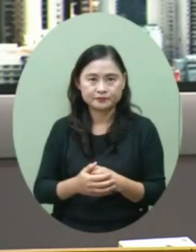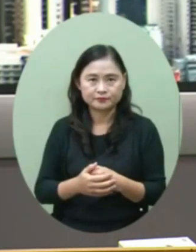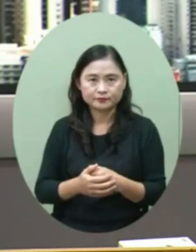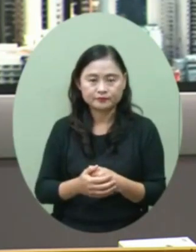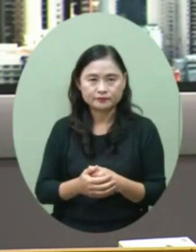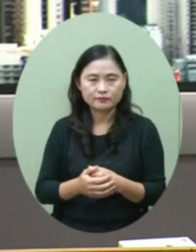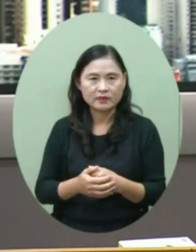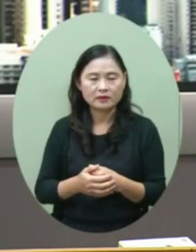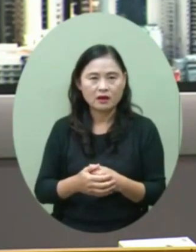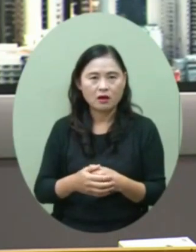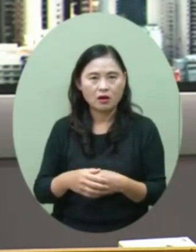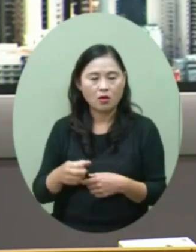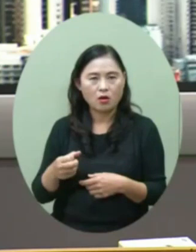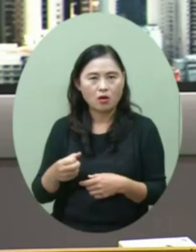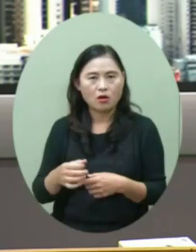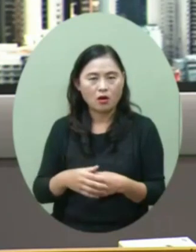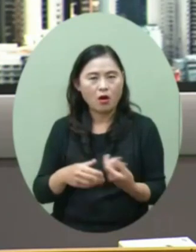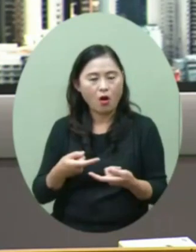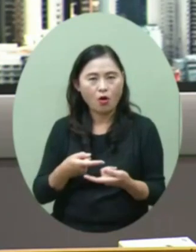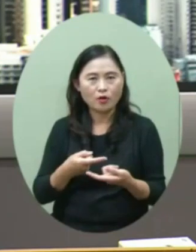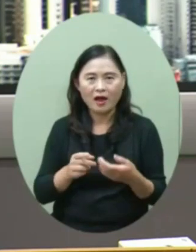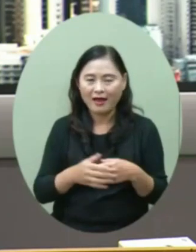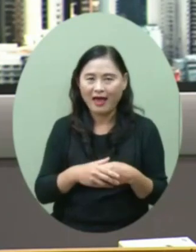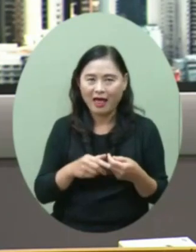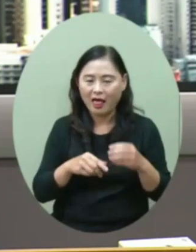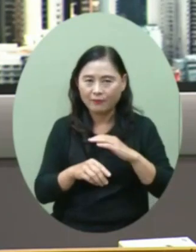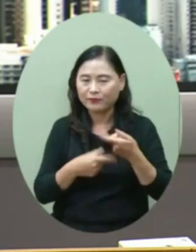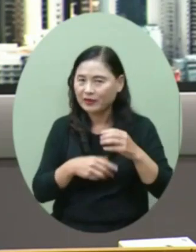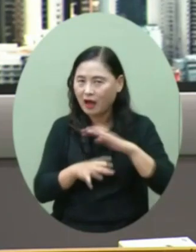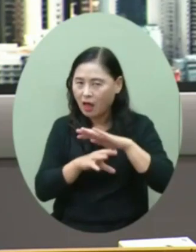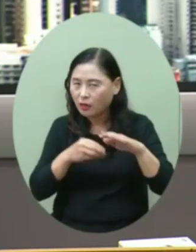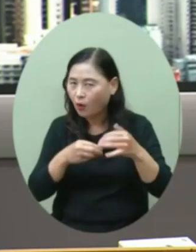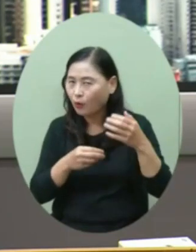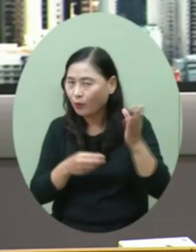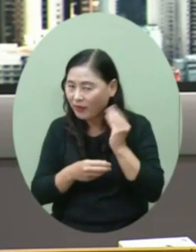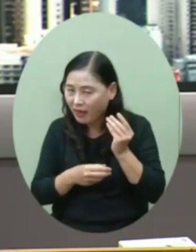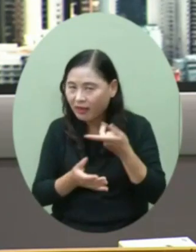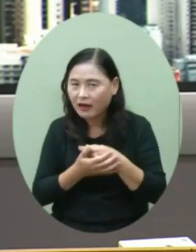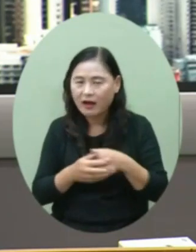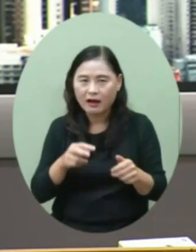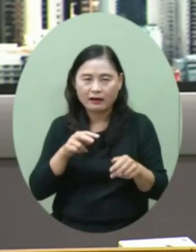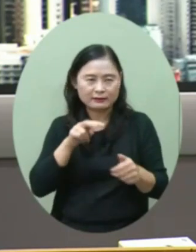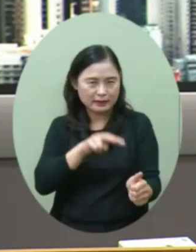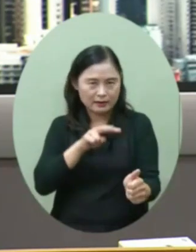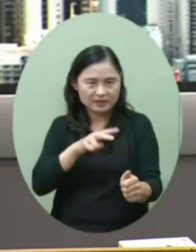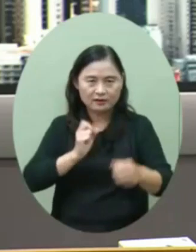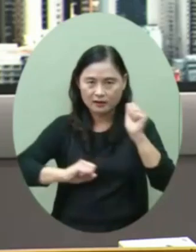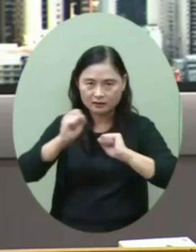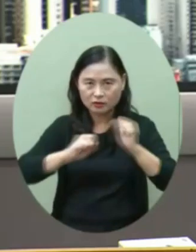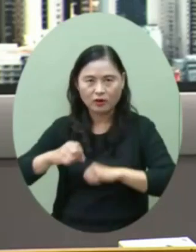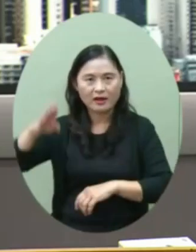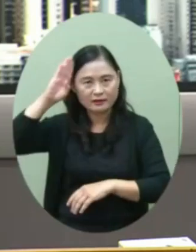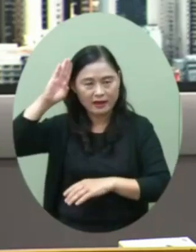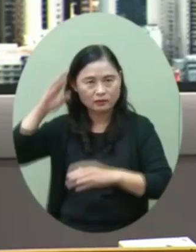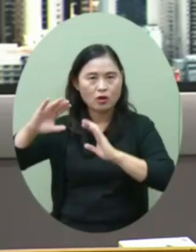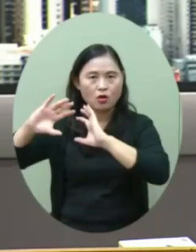communication and surveillance by the Hong Kong police force. Yes, this is a very important power given to the executive.